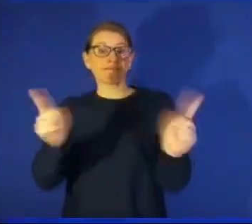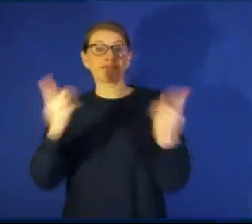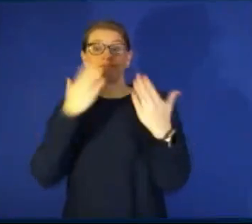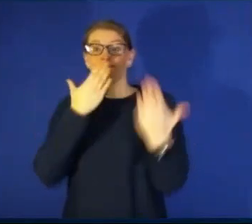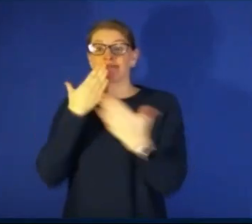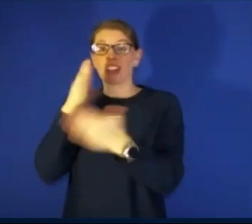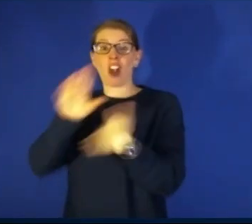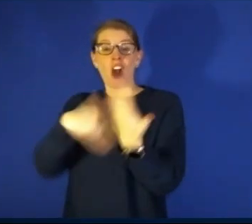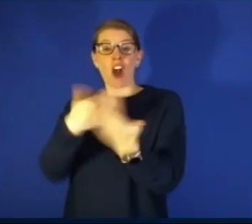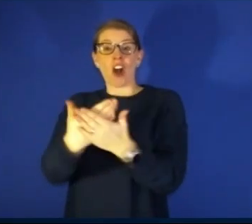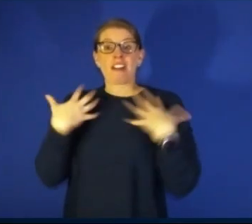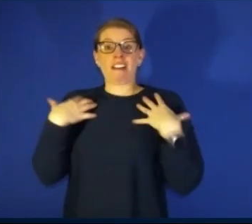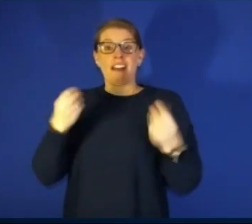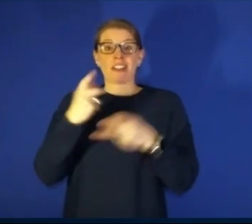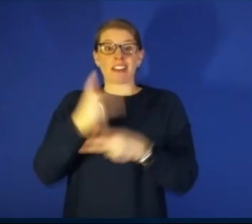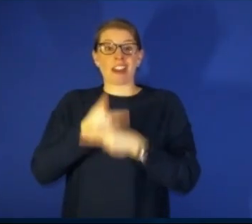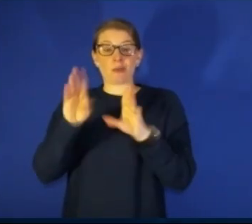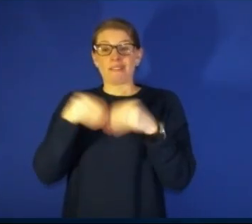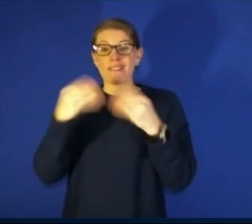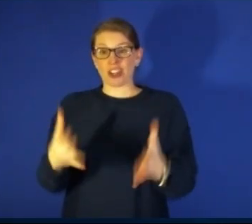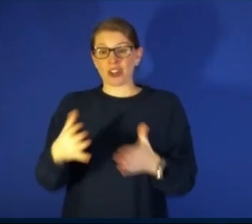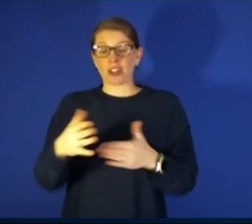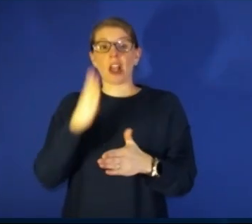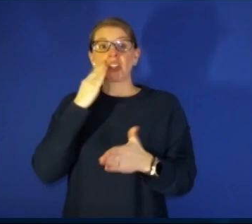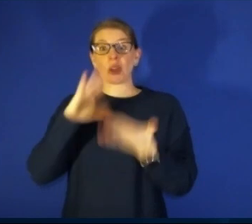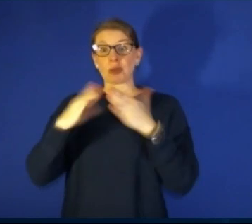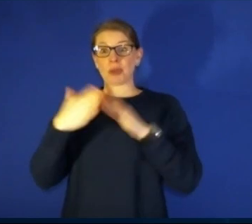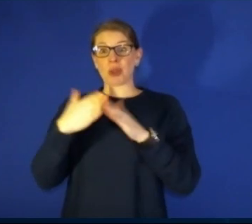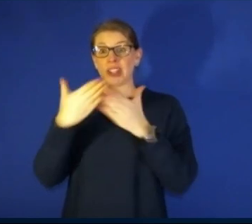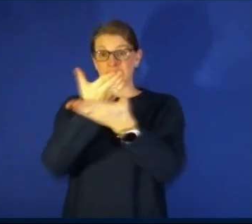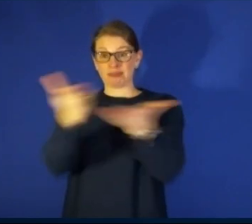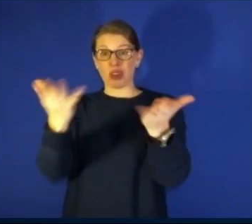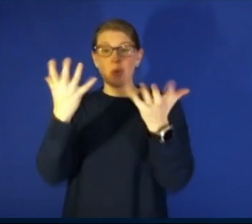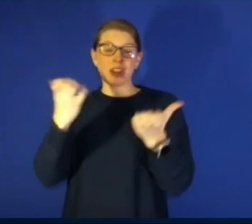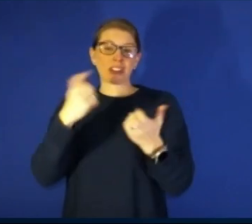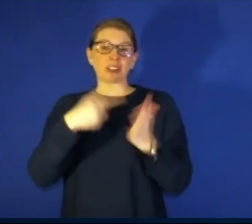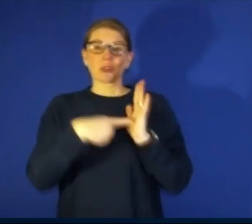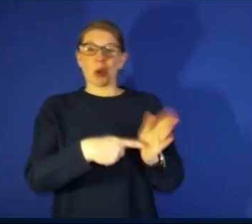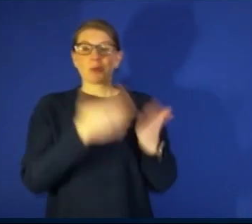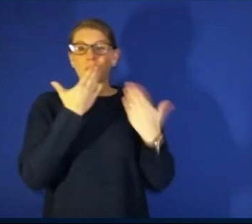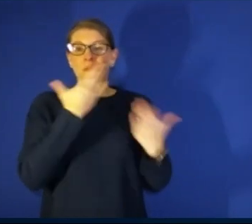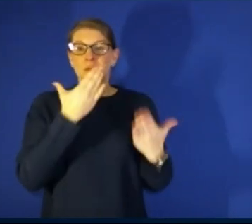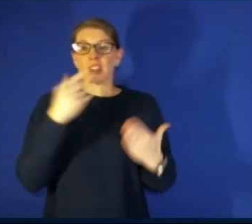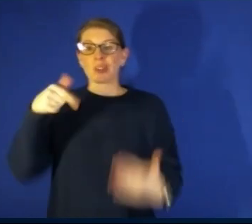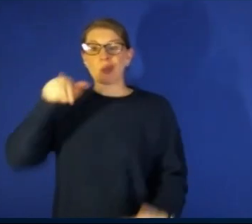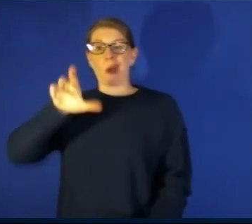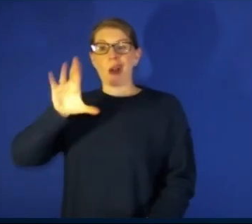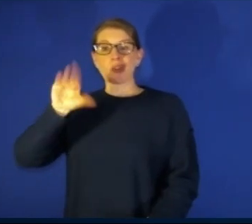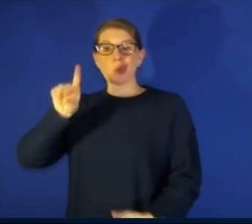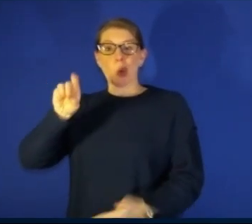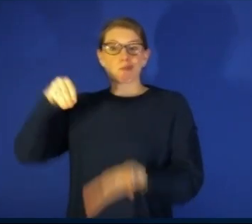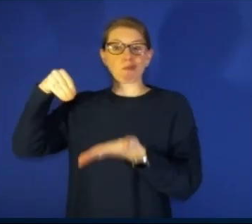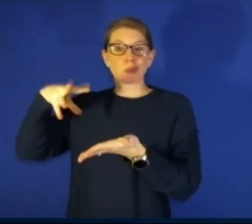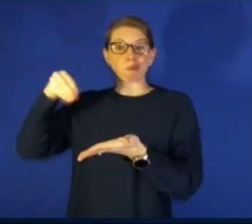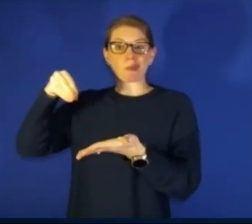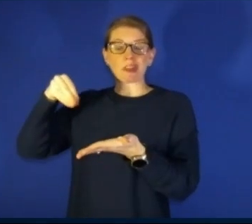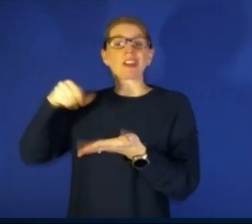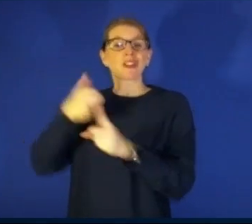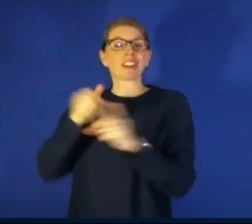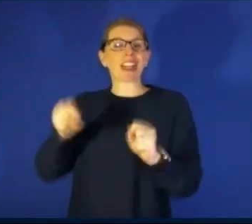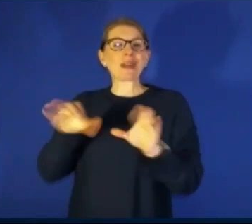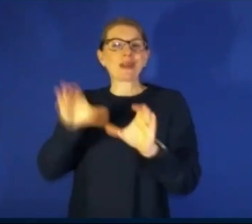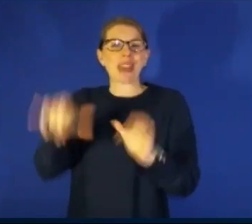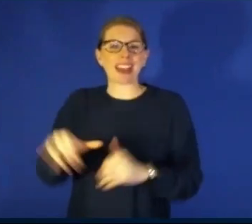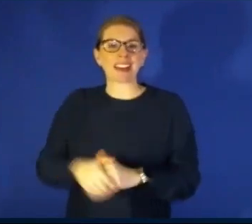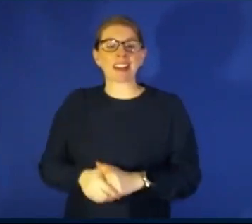healthcare providers. We know a lot of you in the community want to show your gratitude, so right there on your screen is a QR code so that you can do just that. So once you